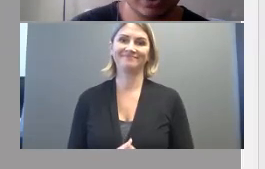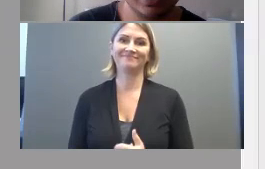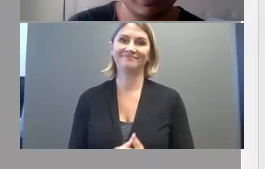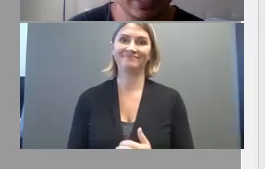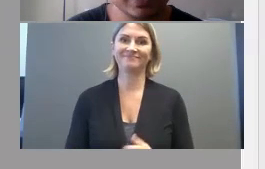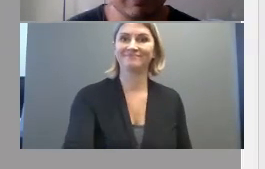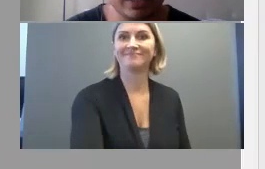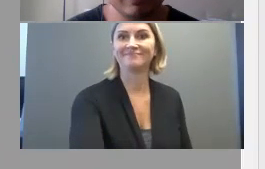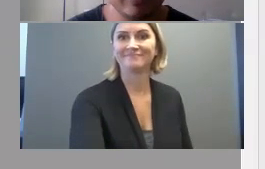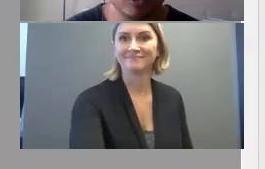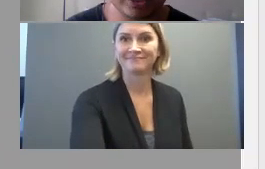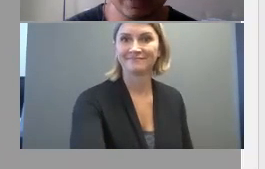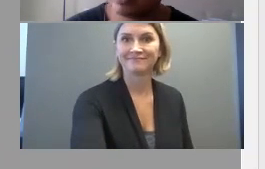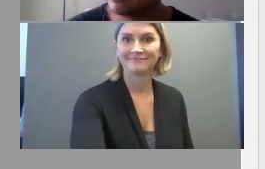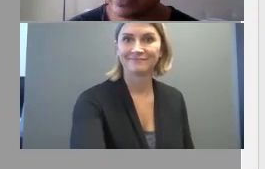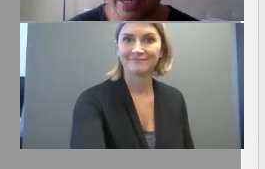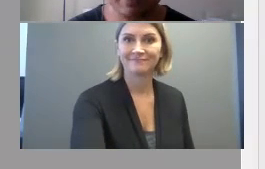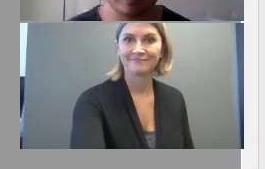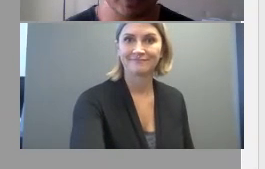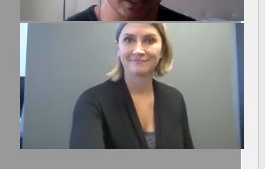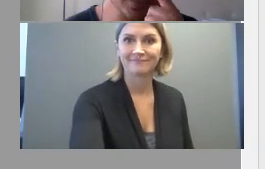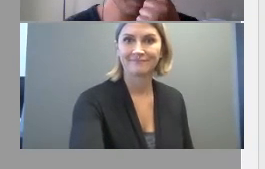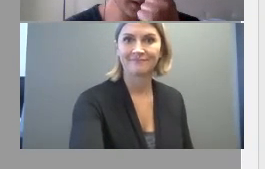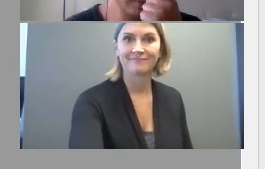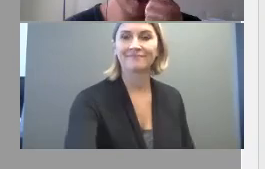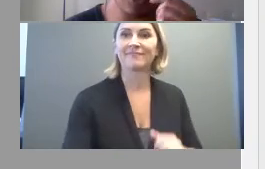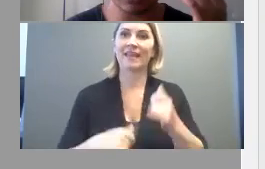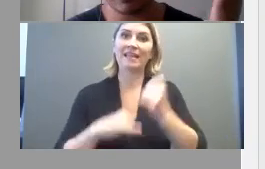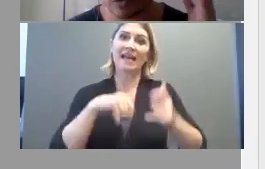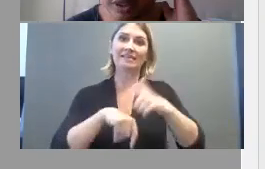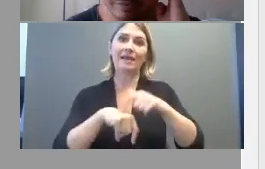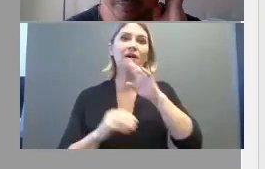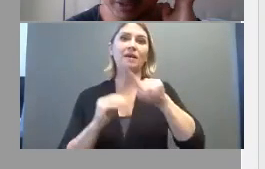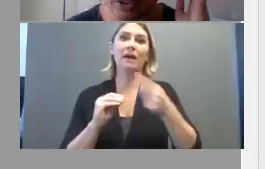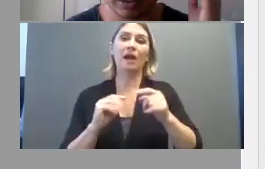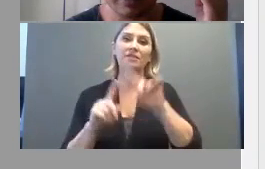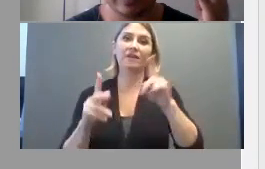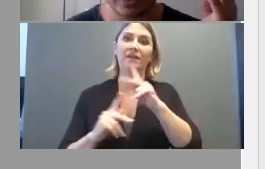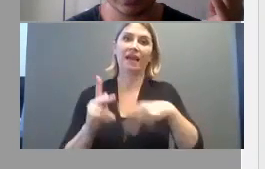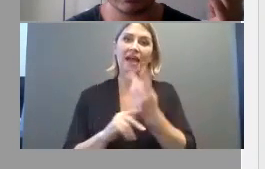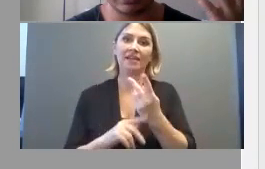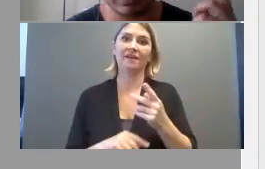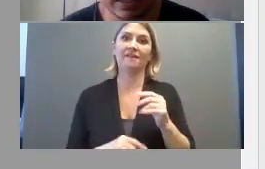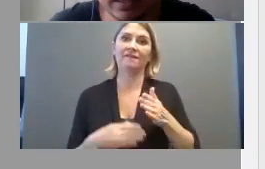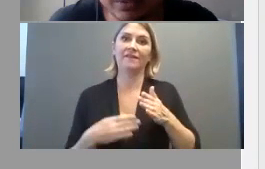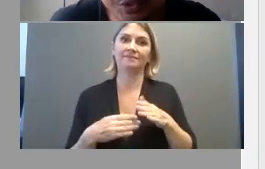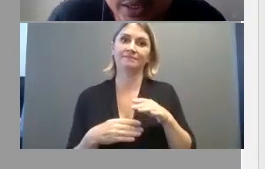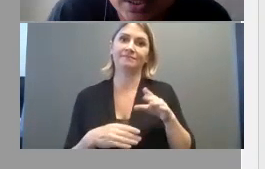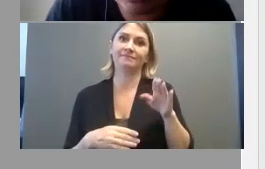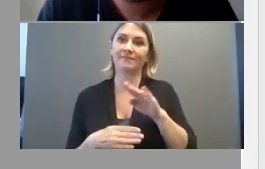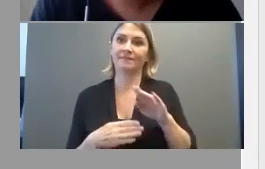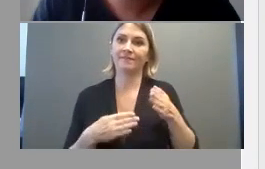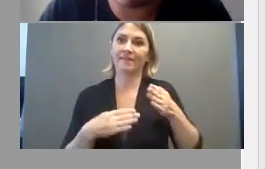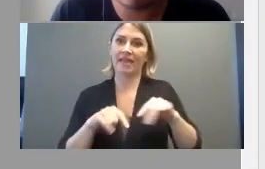Okay, so last time we left off talking about different types of edges. We talked about four different major types of edges that are